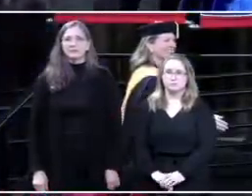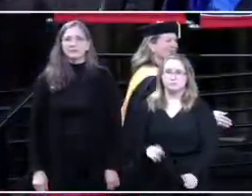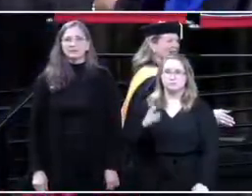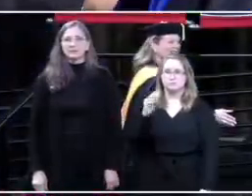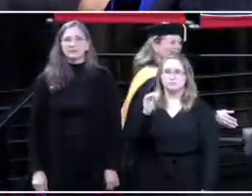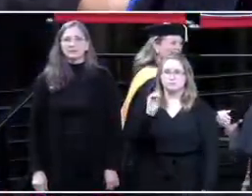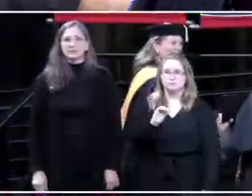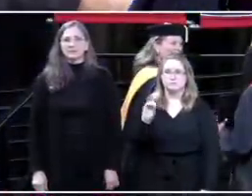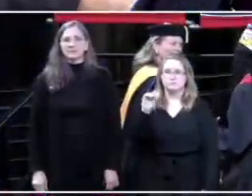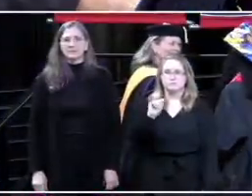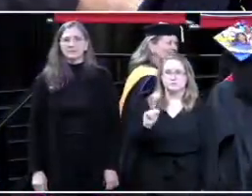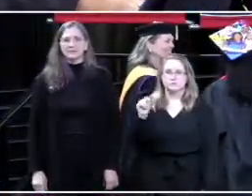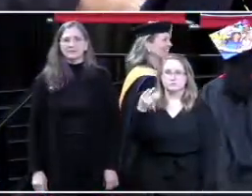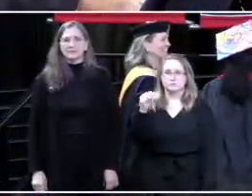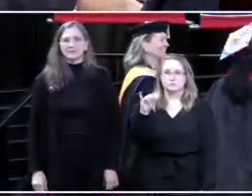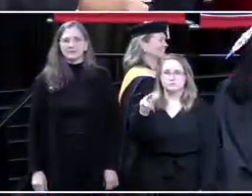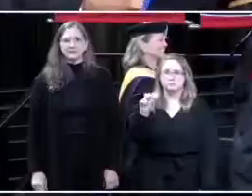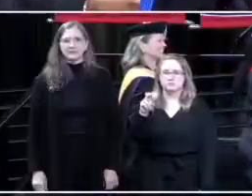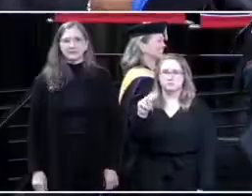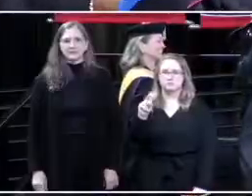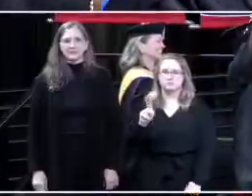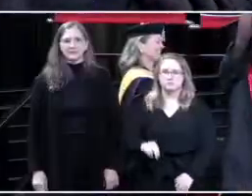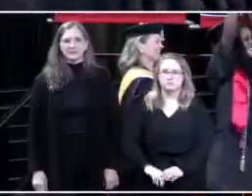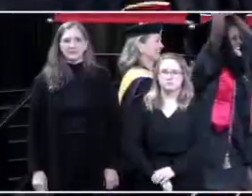Olivia Taylor Helfston.